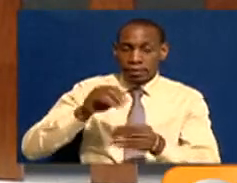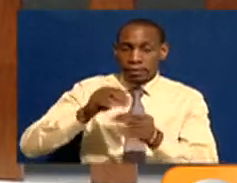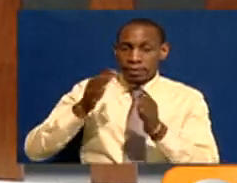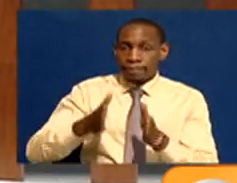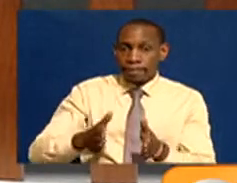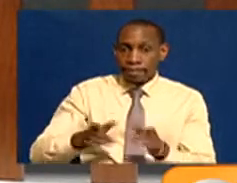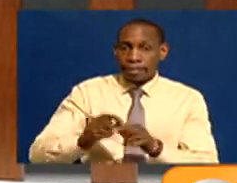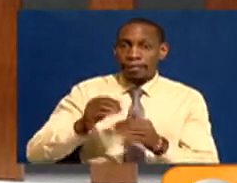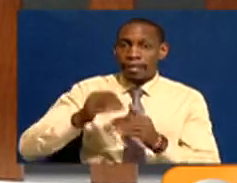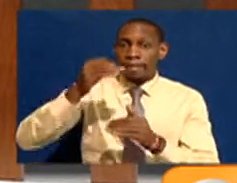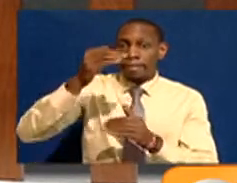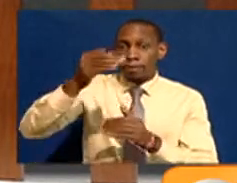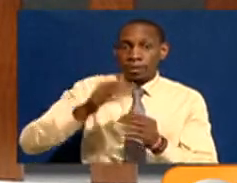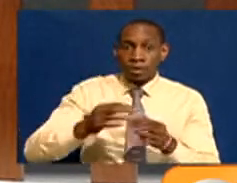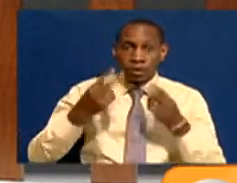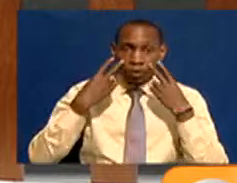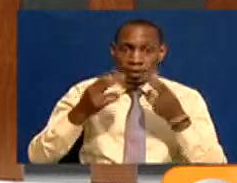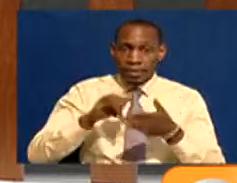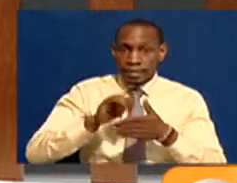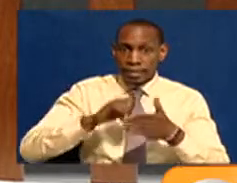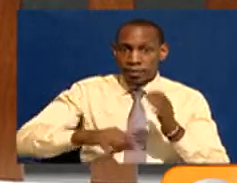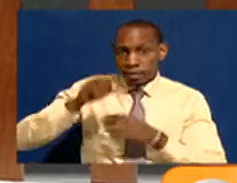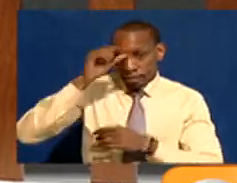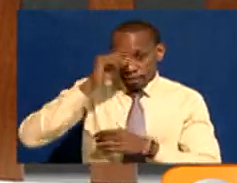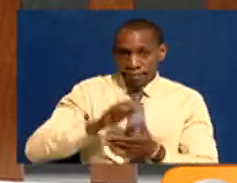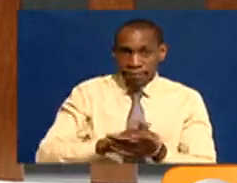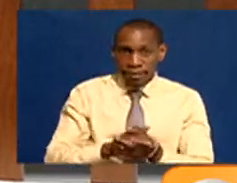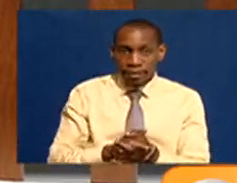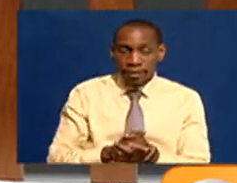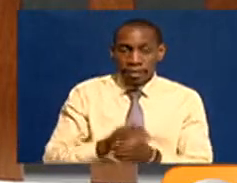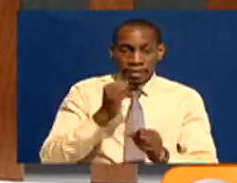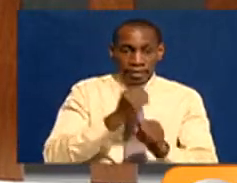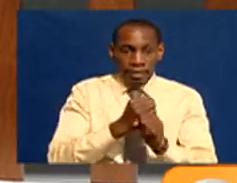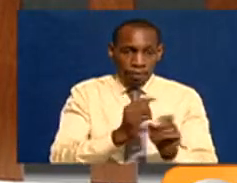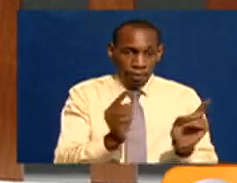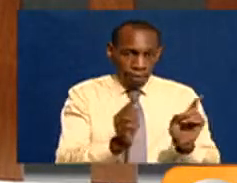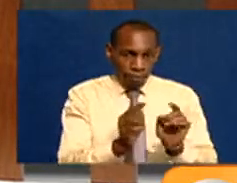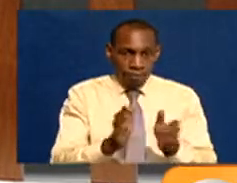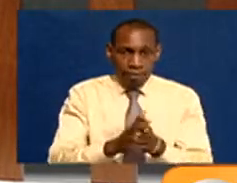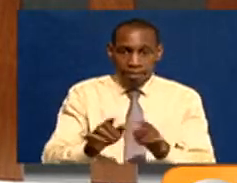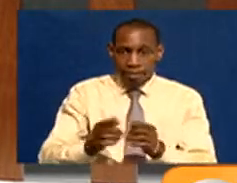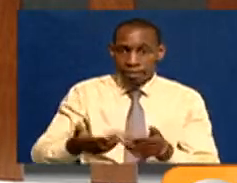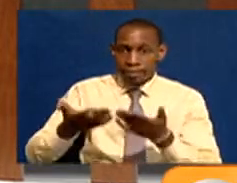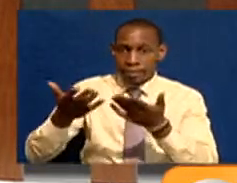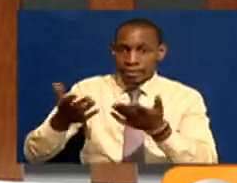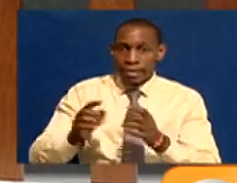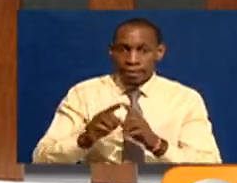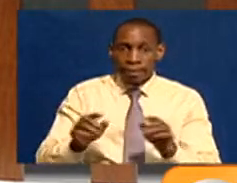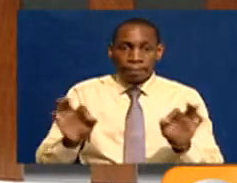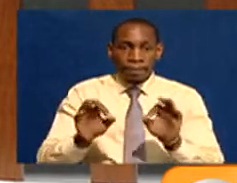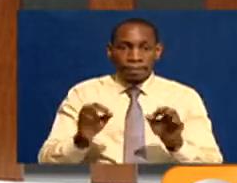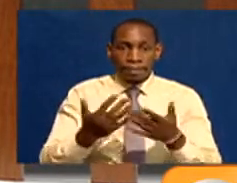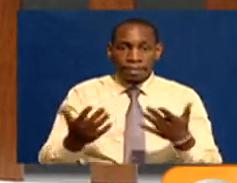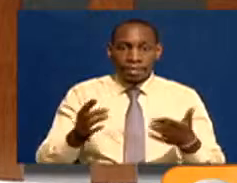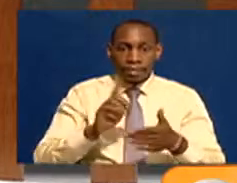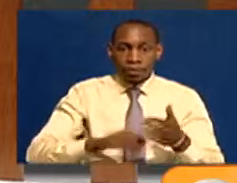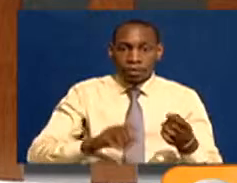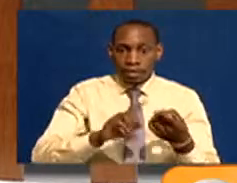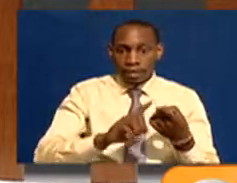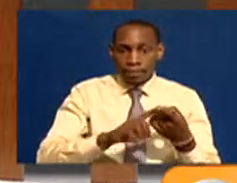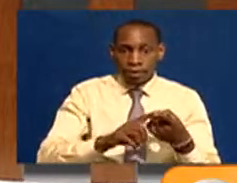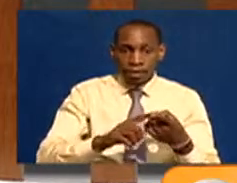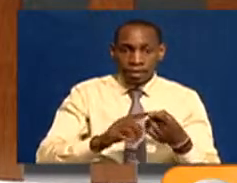And going forward, you'll find that government does only up to some point and then takes it forward. Yeah. But the amazing thing is, one, the level